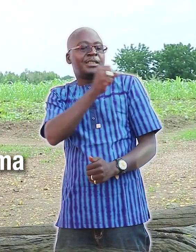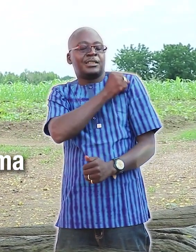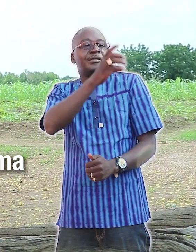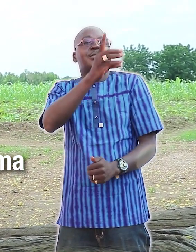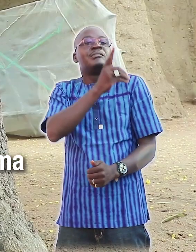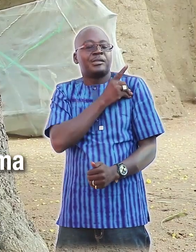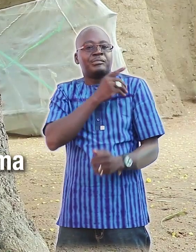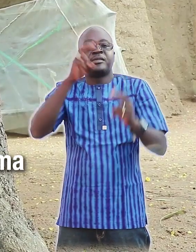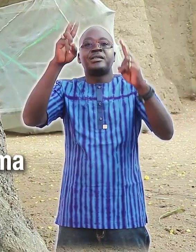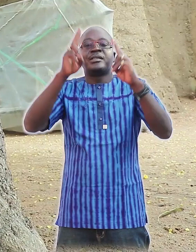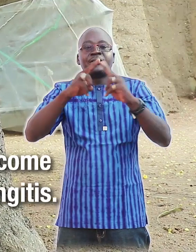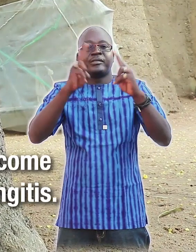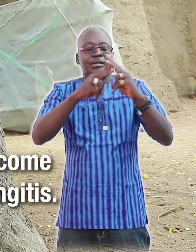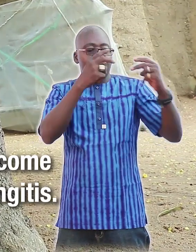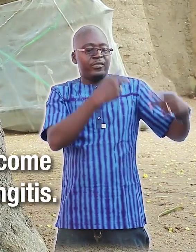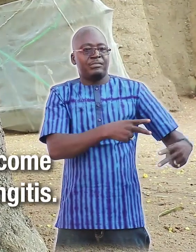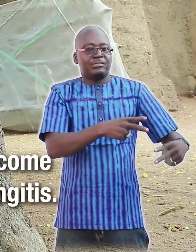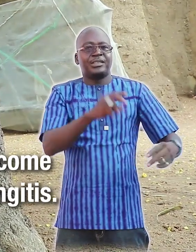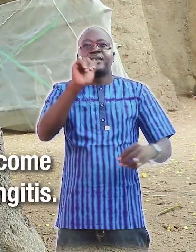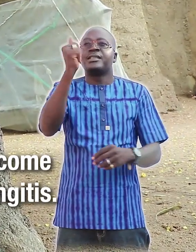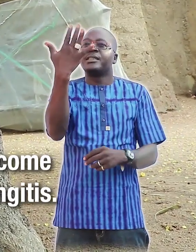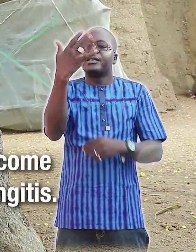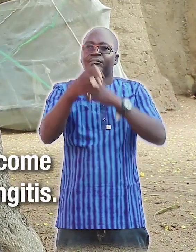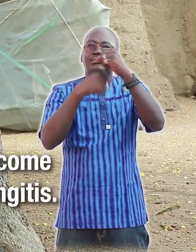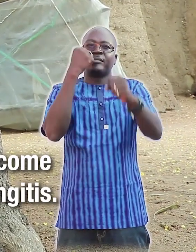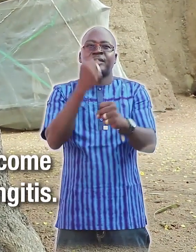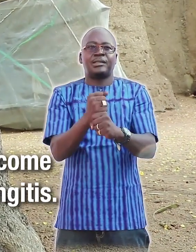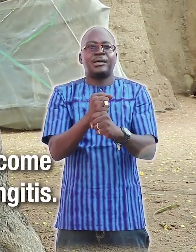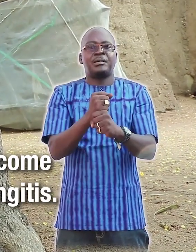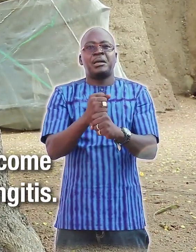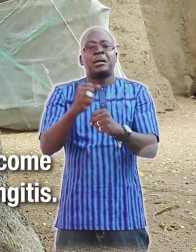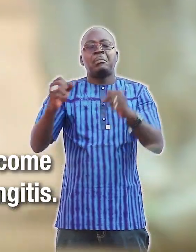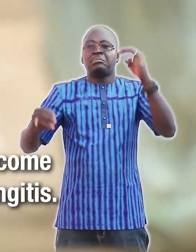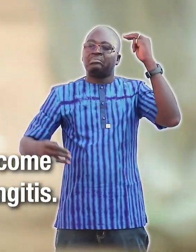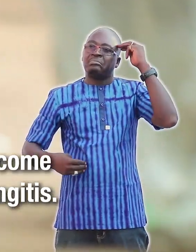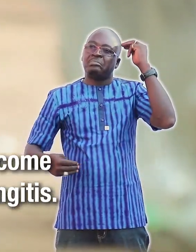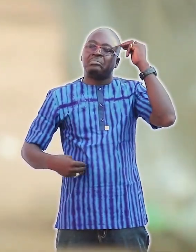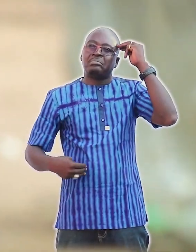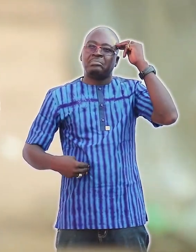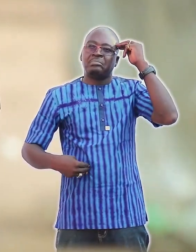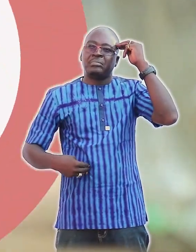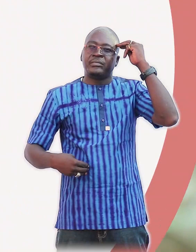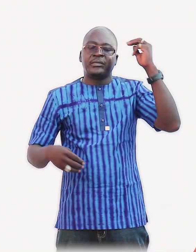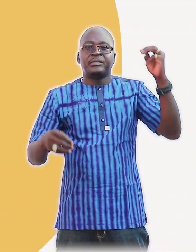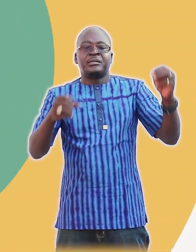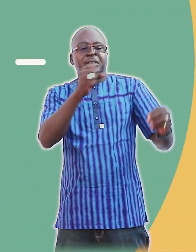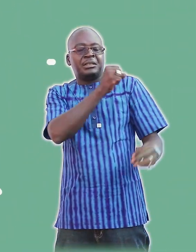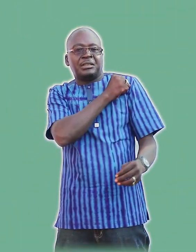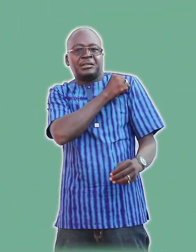the village of Nubere. He is 15 years old and has become deaf mute as a result of meningitis.